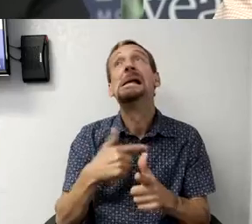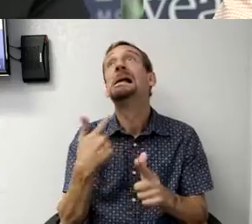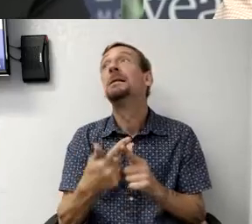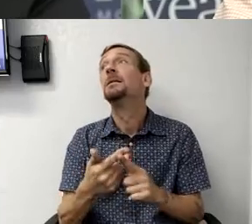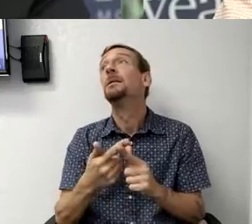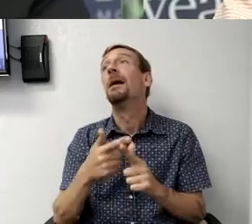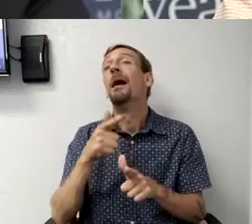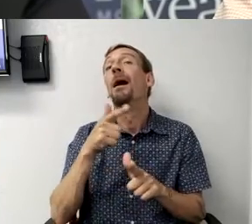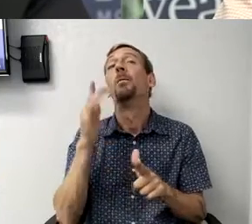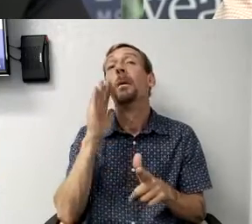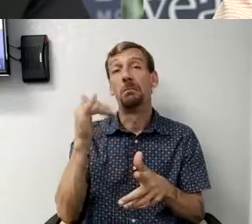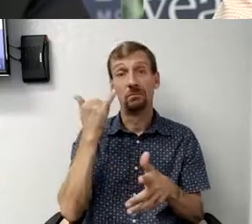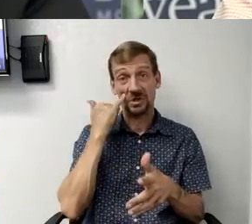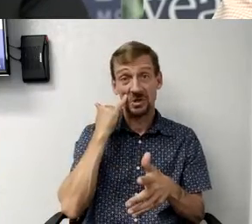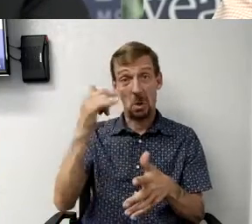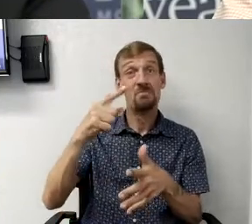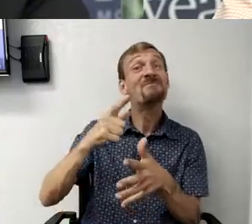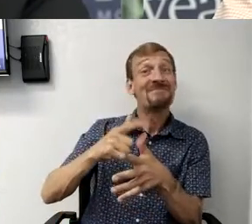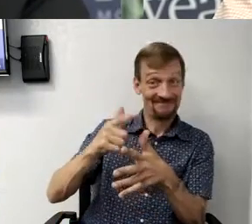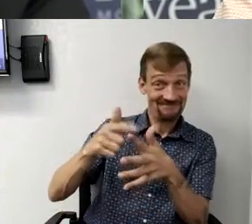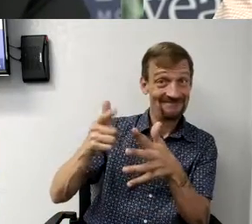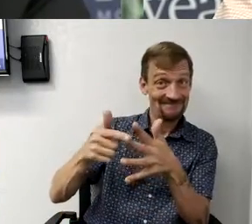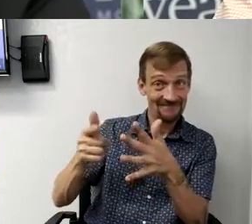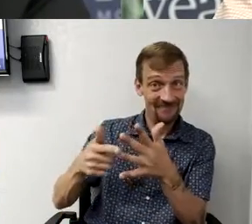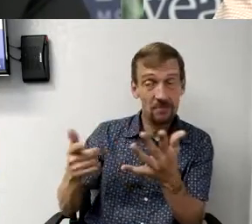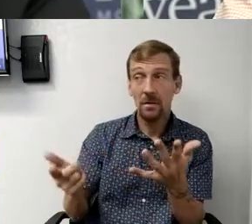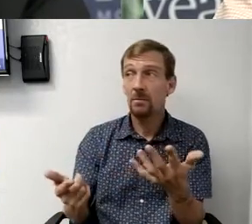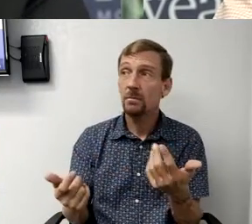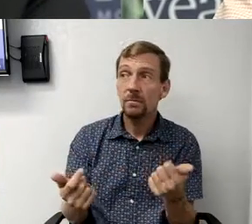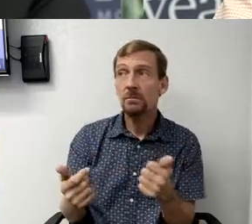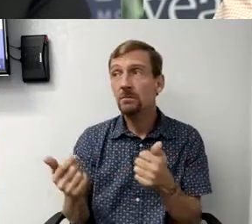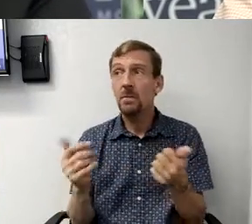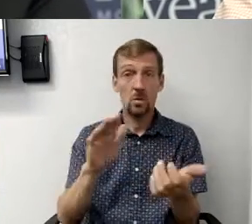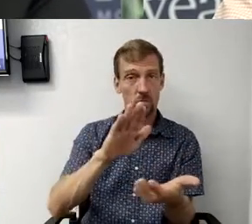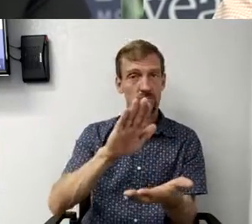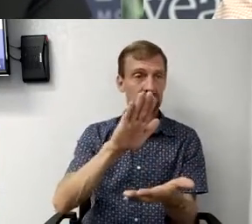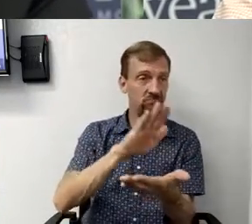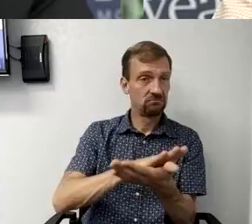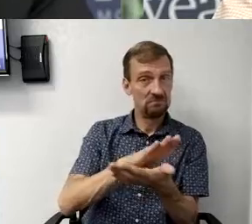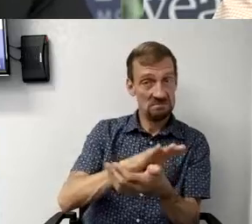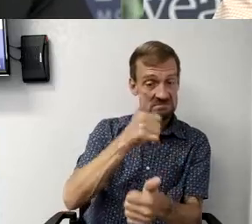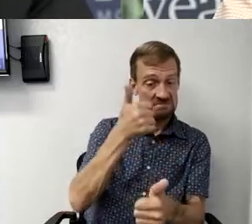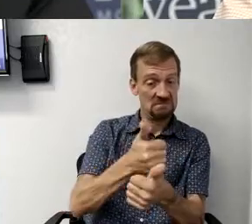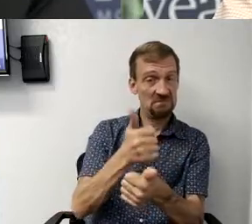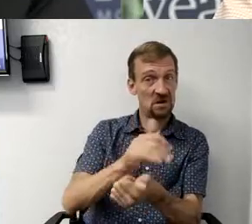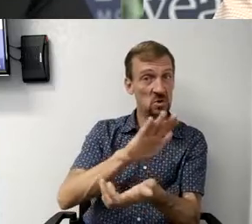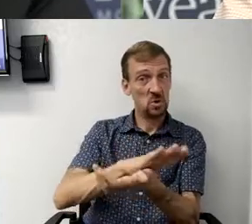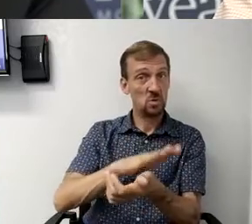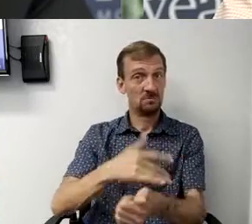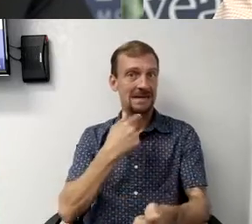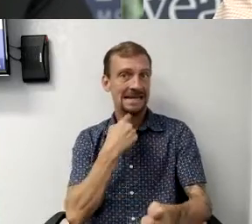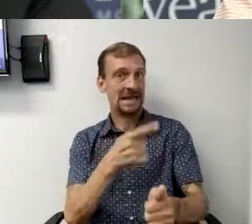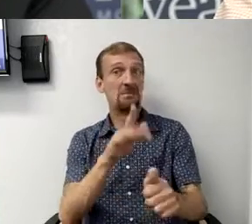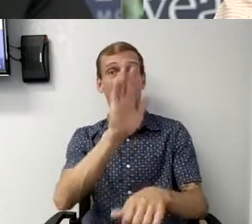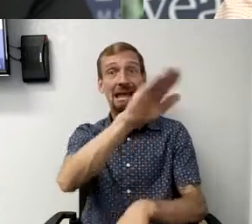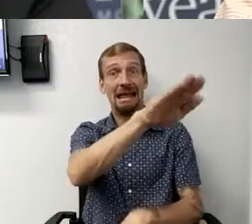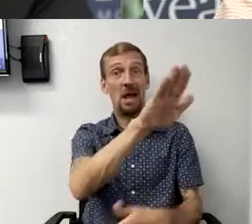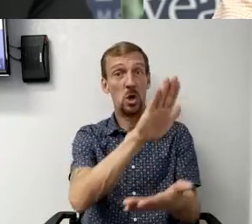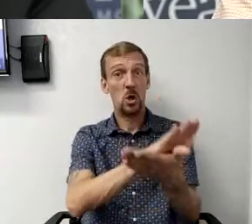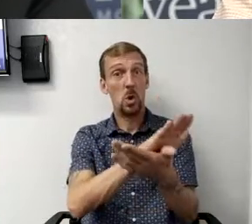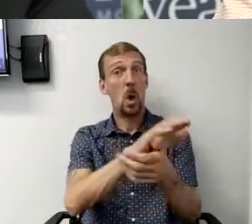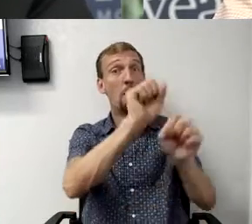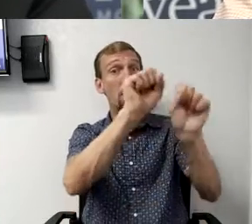county would then call and let the school know that there was a possible exposure for